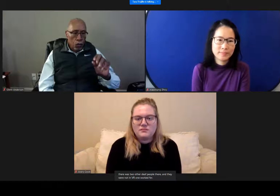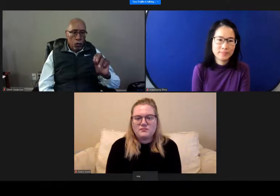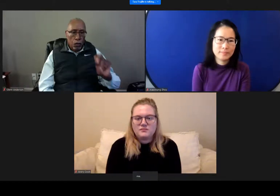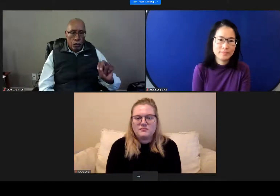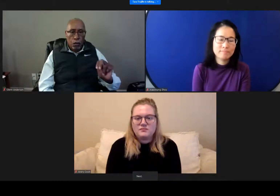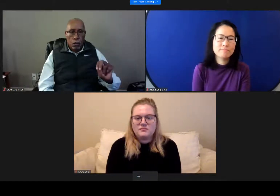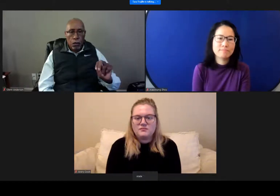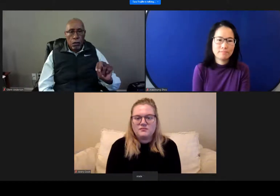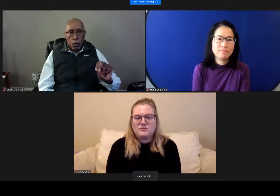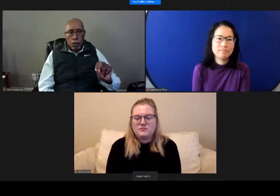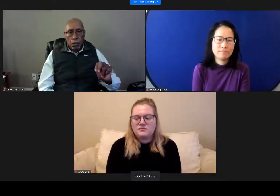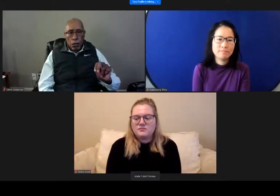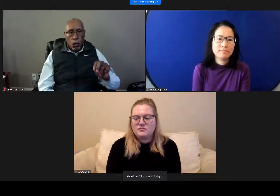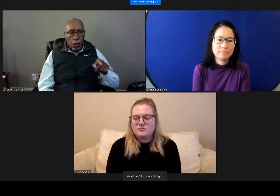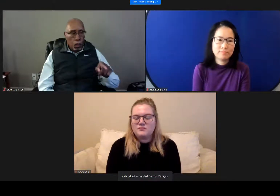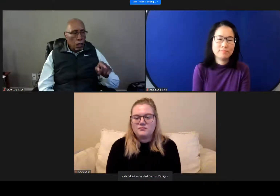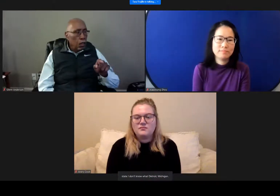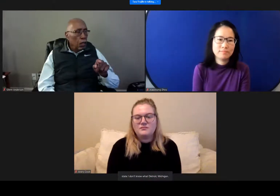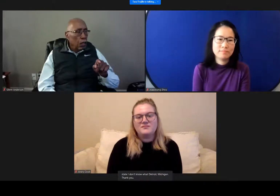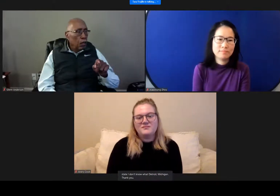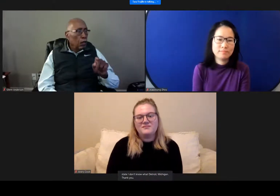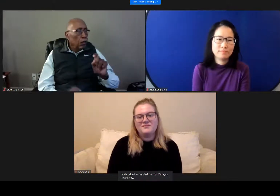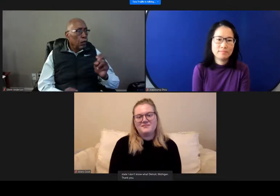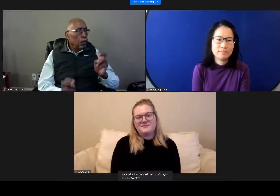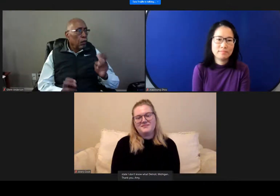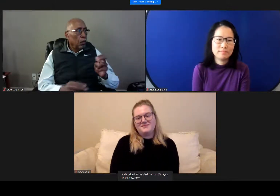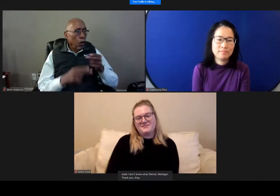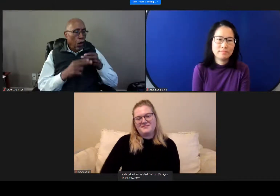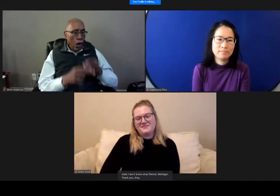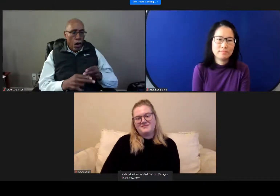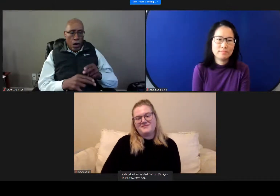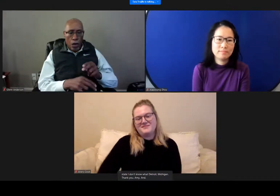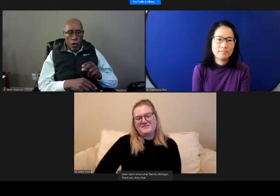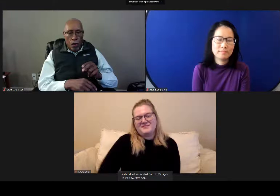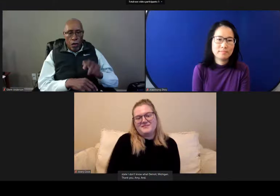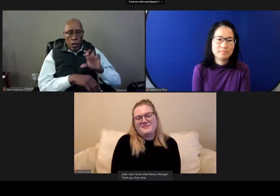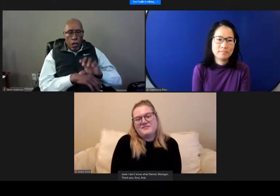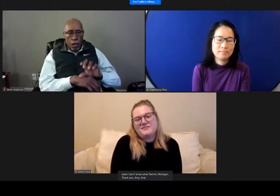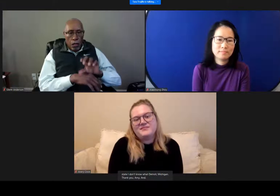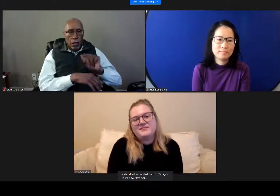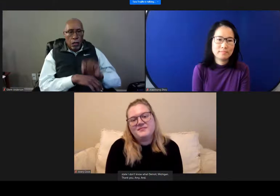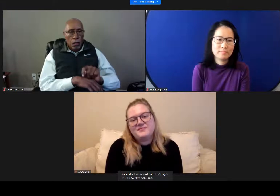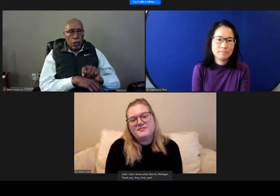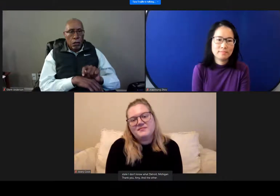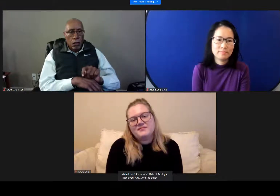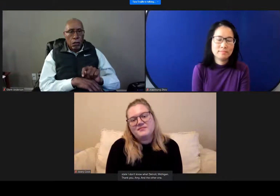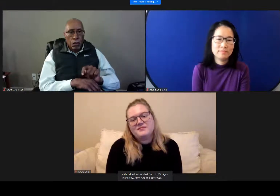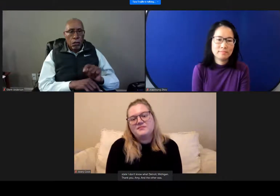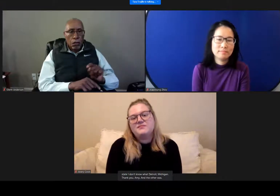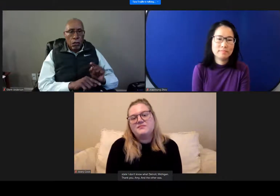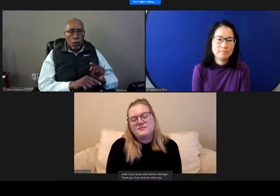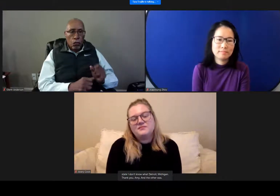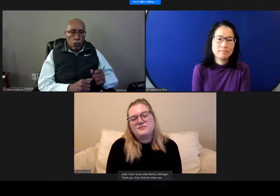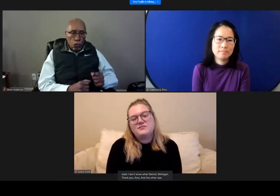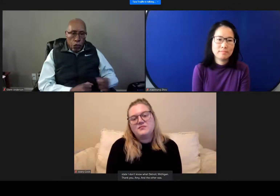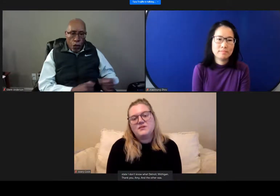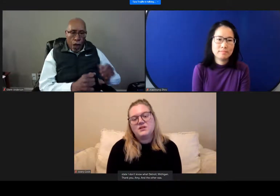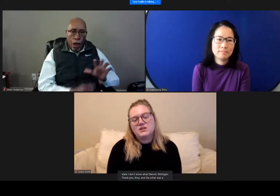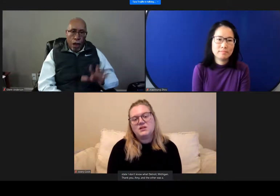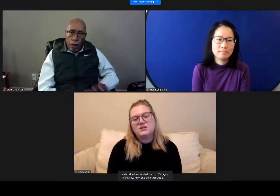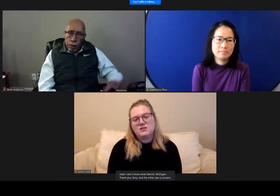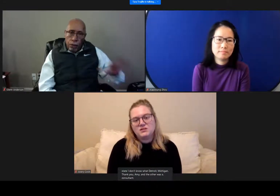the state, I don't know, Detroit, Michigan. Thank you, Amy. And the other was